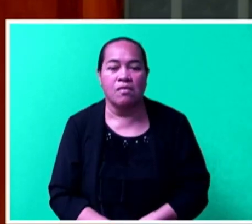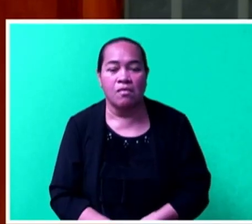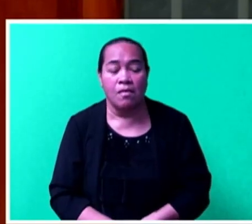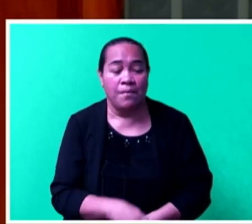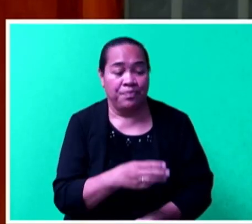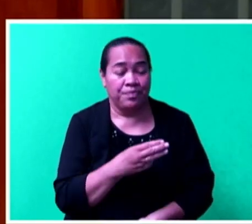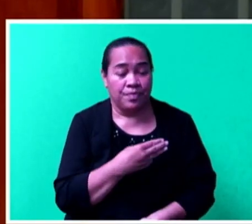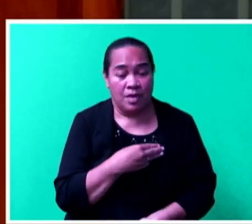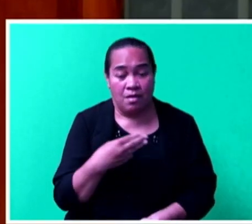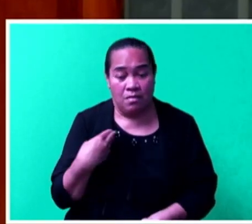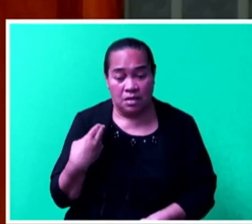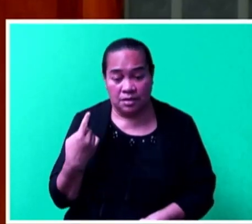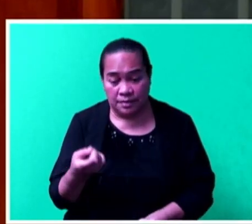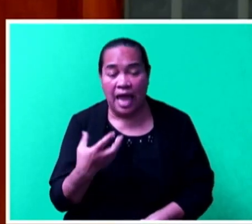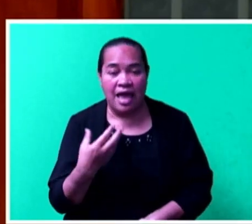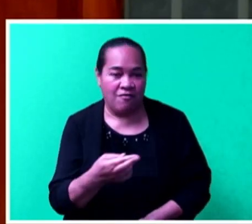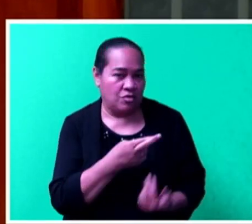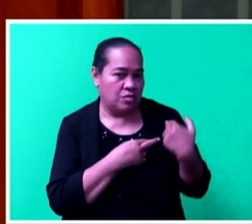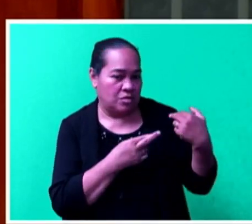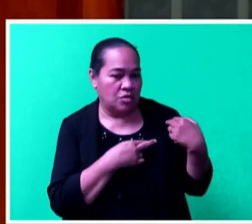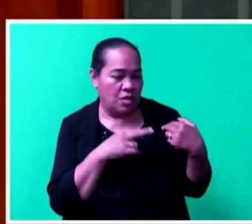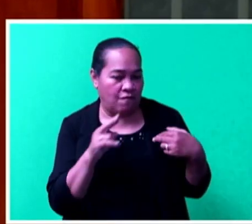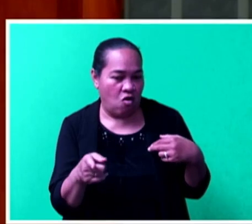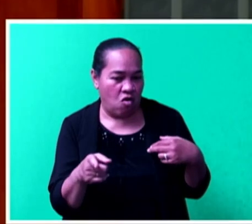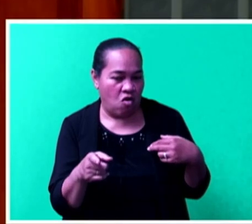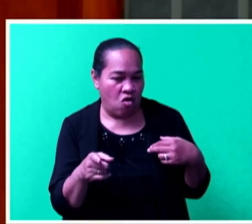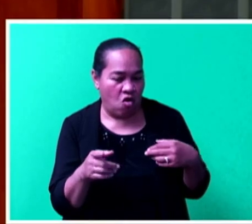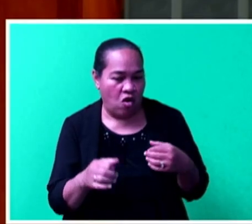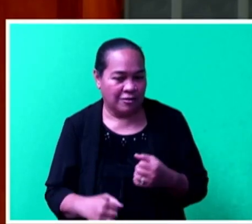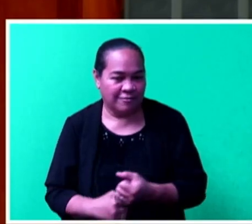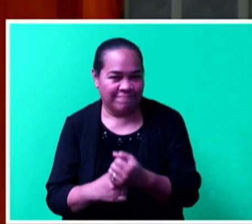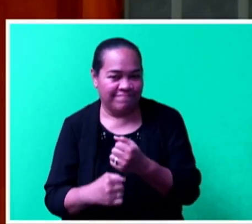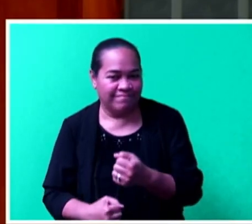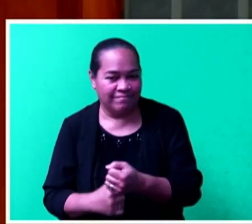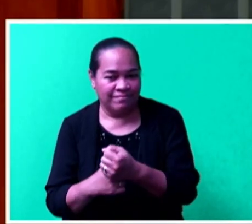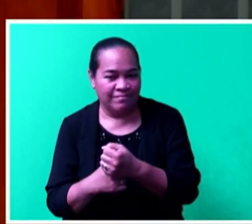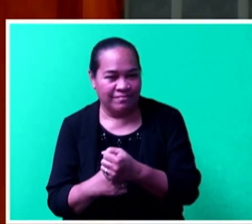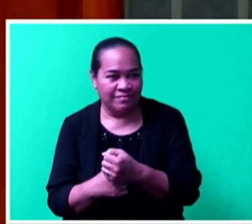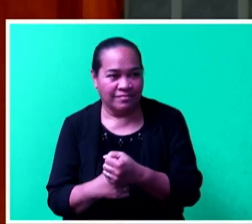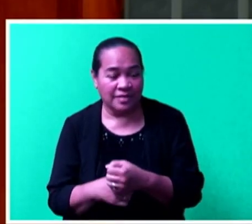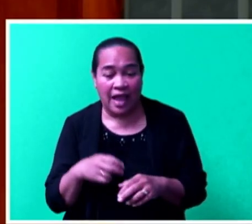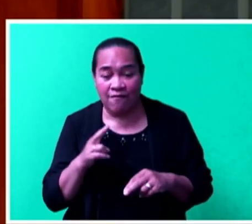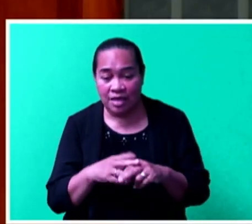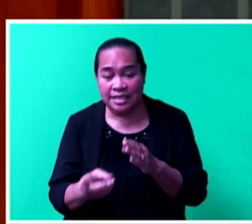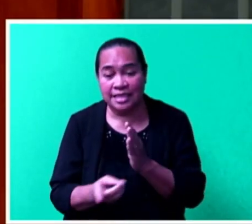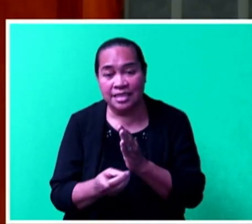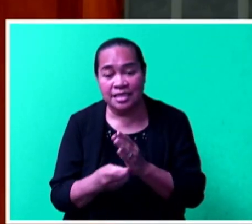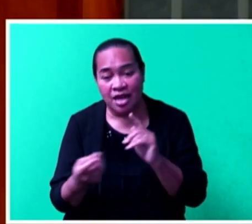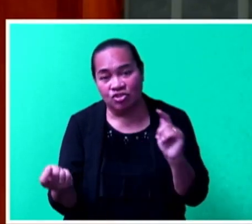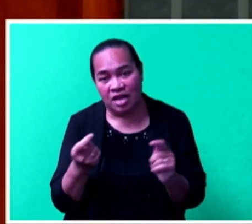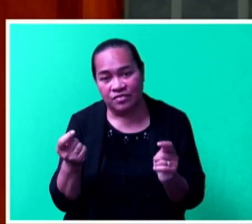The Ministry also has a responsibility for advancing Fiji's digital